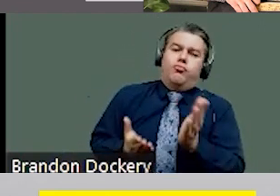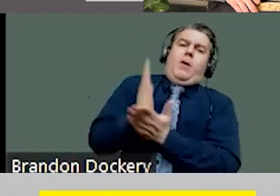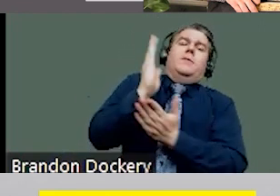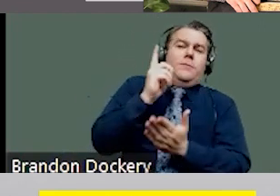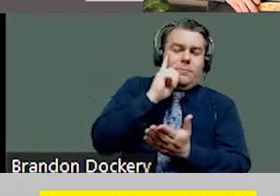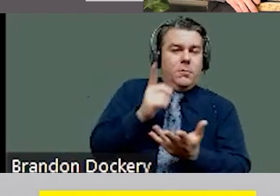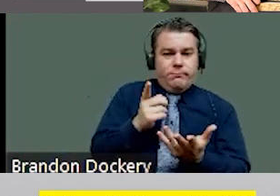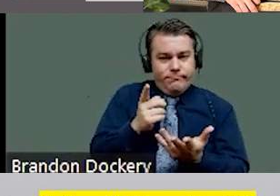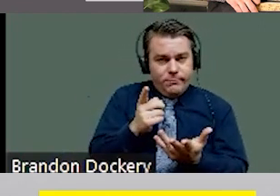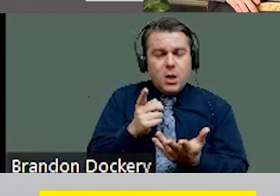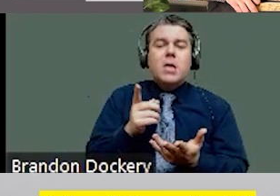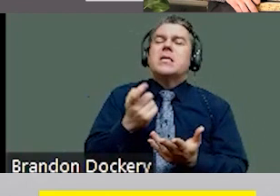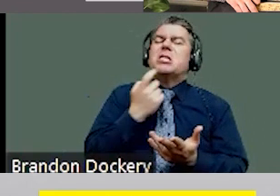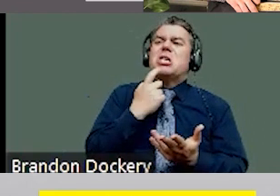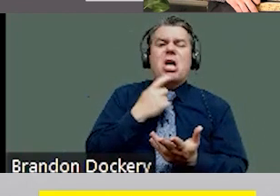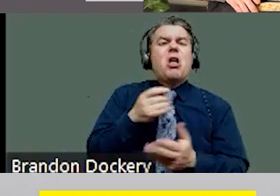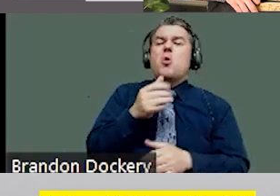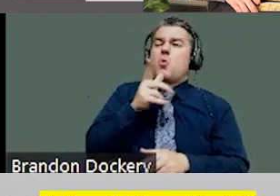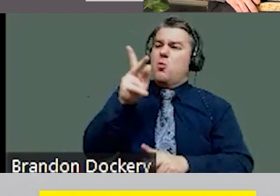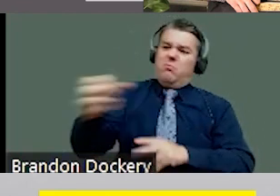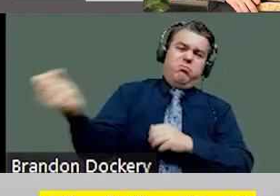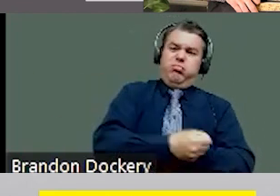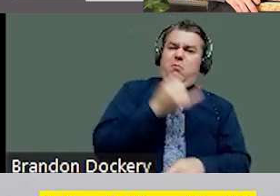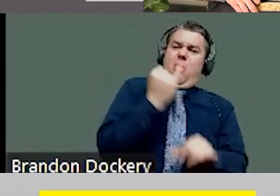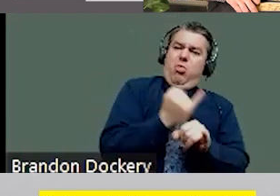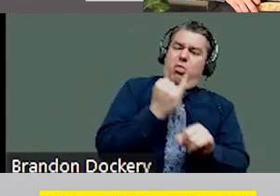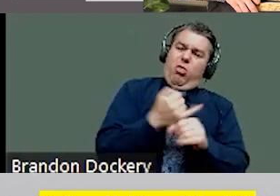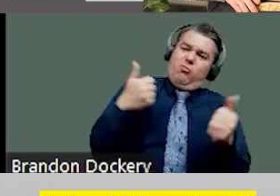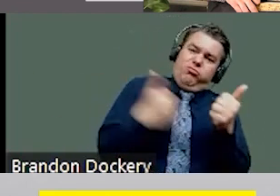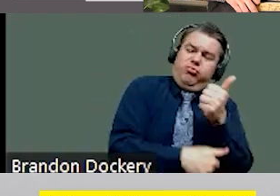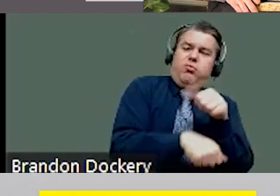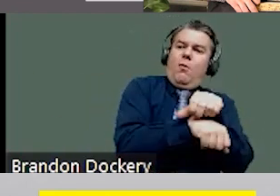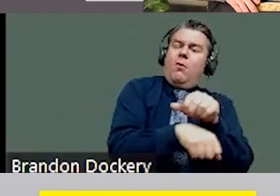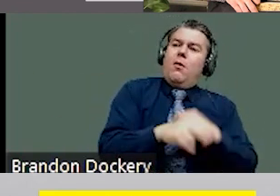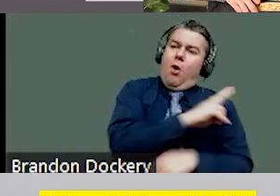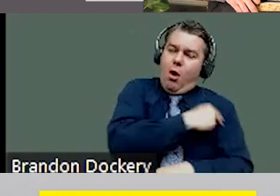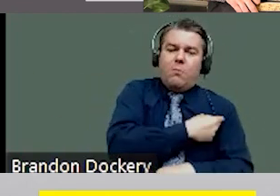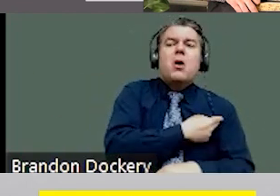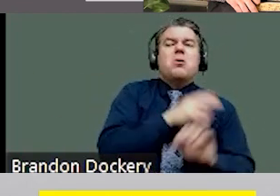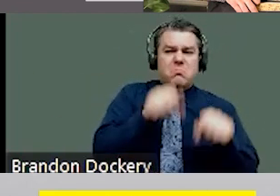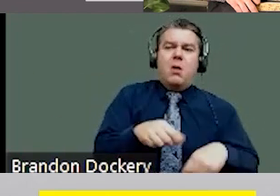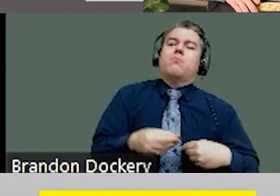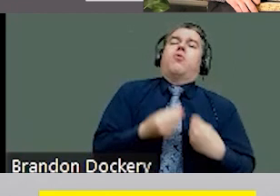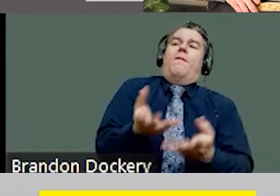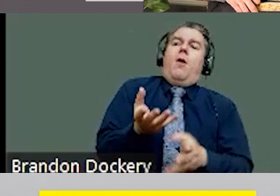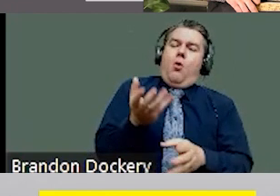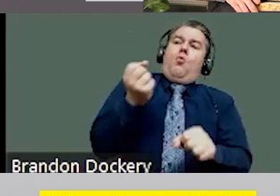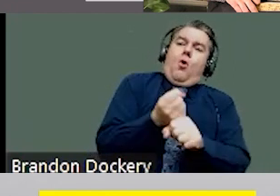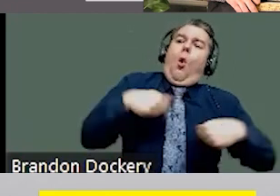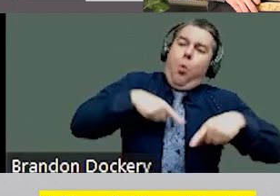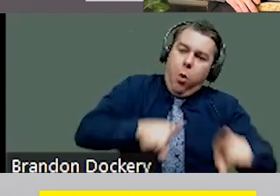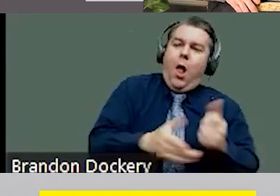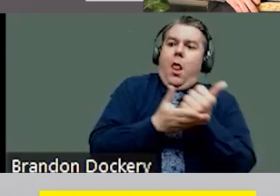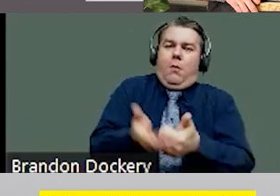1986 Constitution makes clear that the institutionalized may be made to work when they are receiving services.